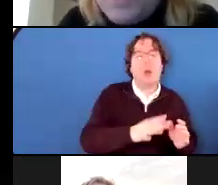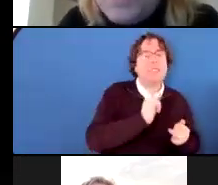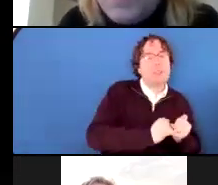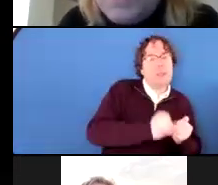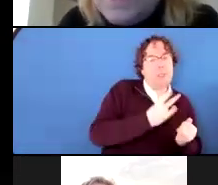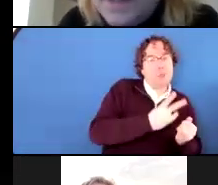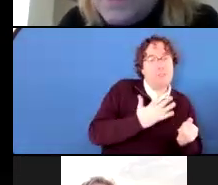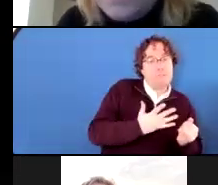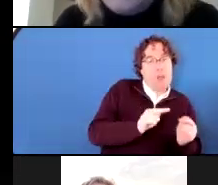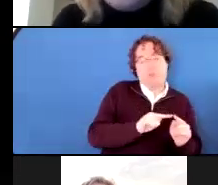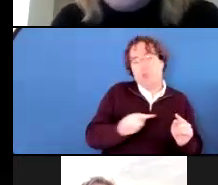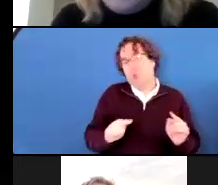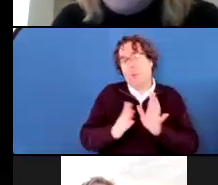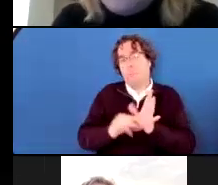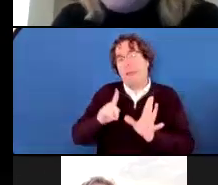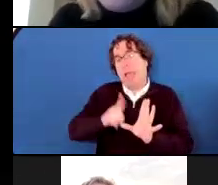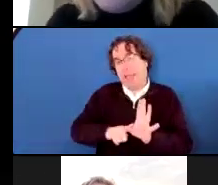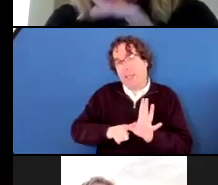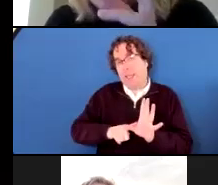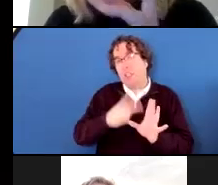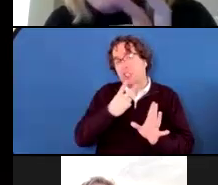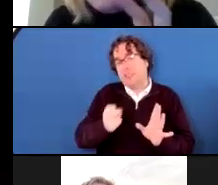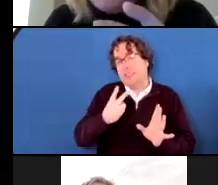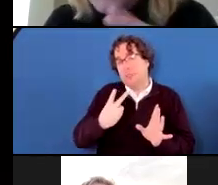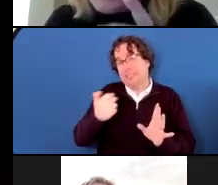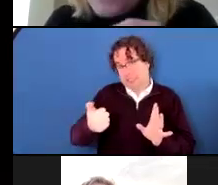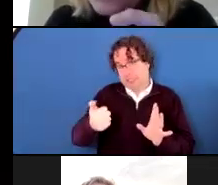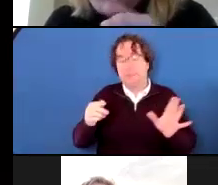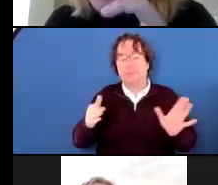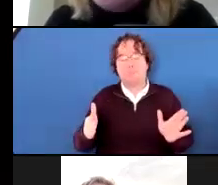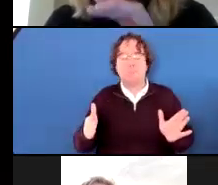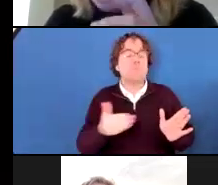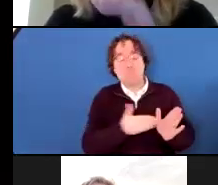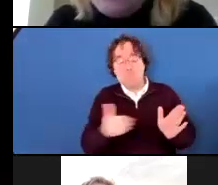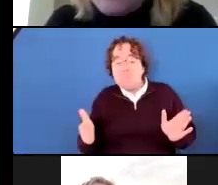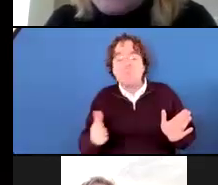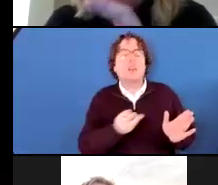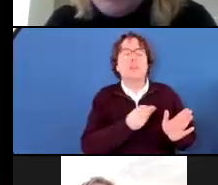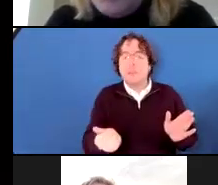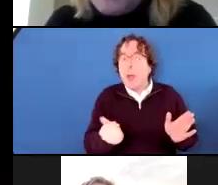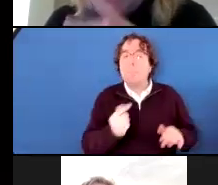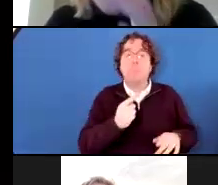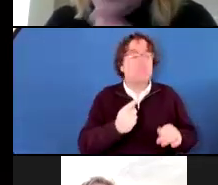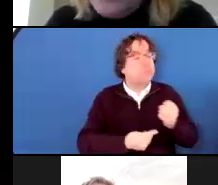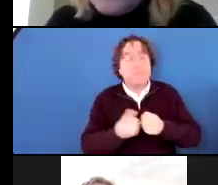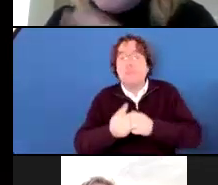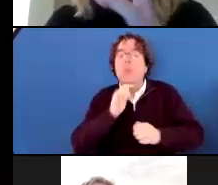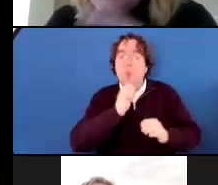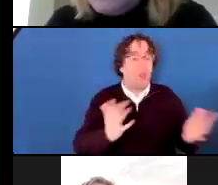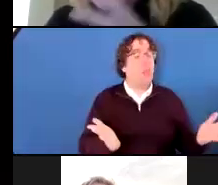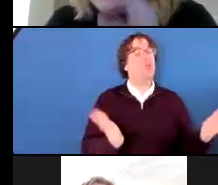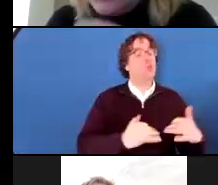May 2026. And within that, there are some key moments where you will come together as a group to learn